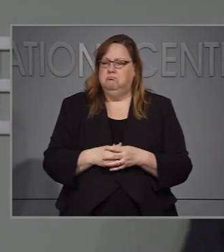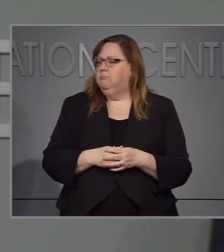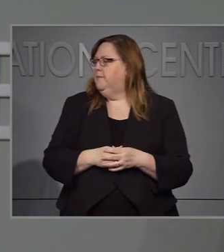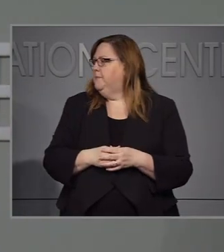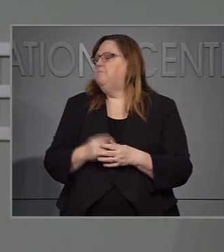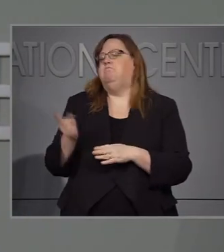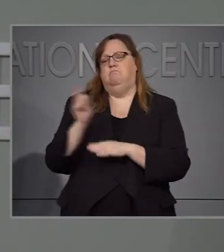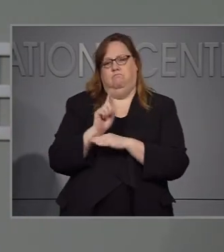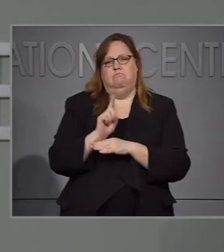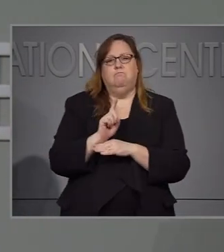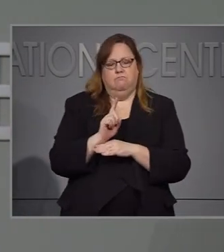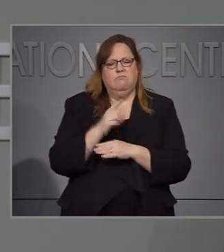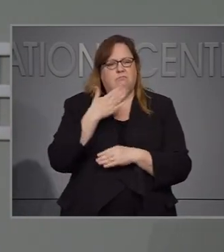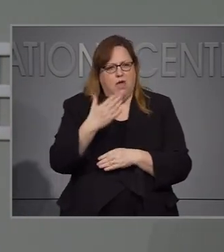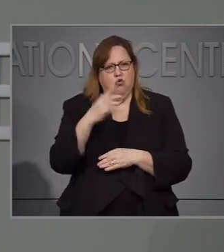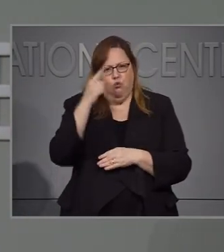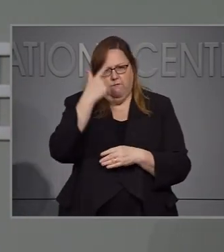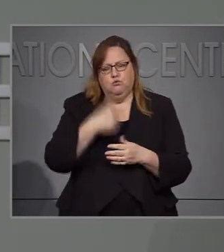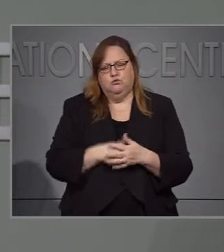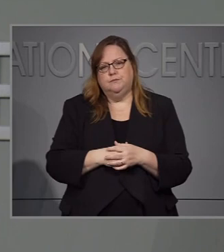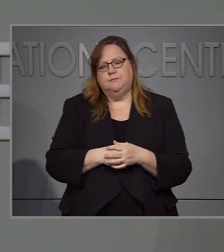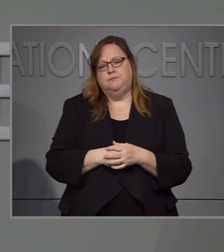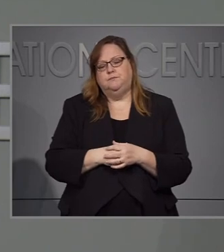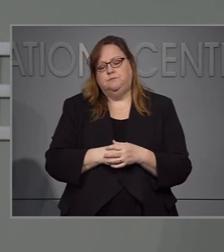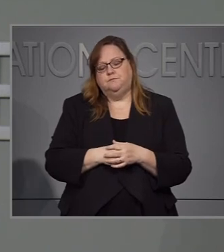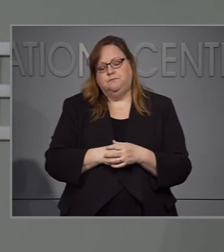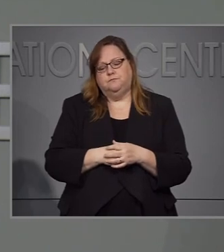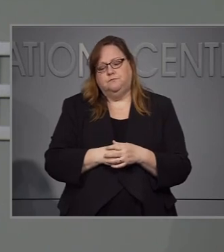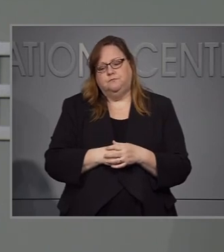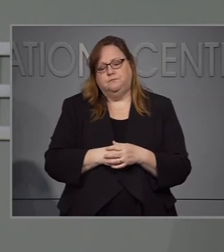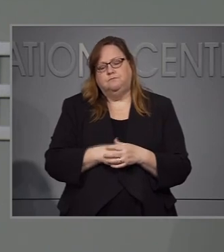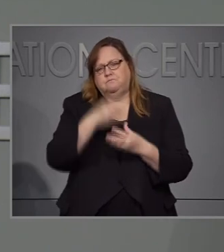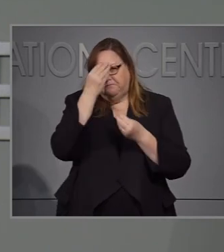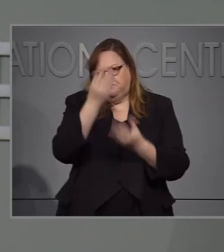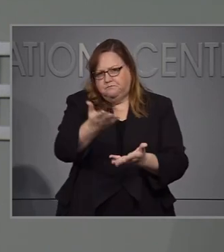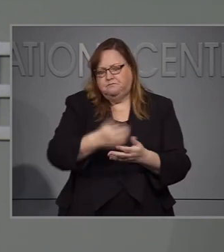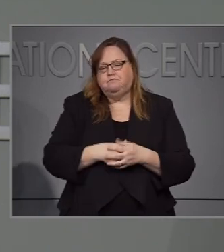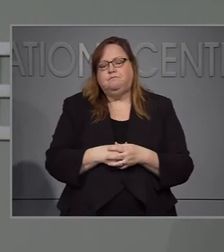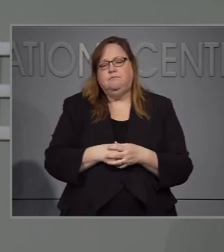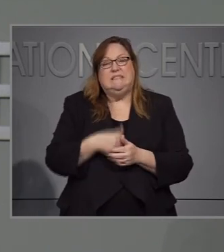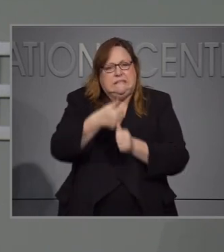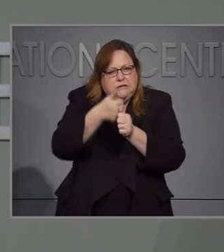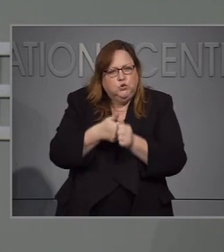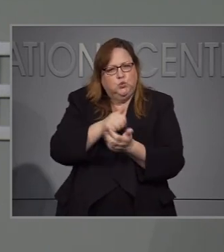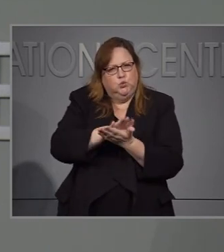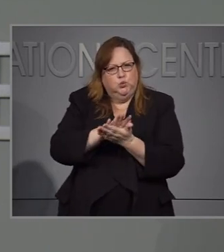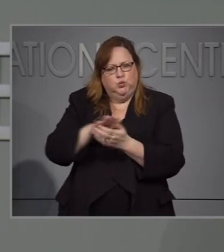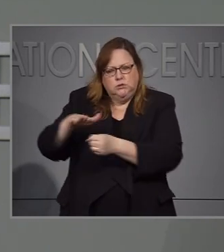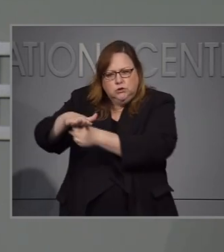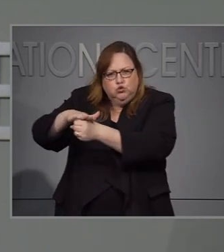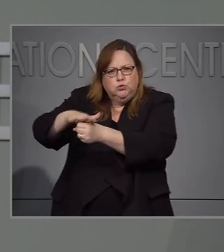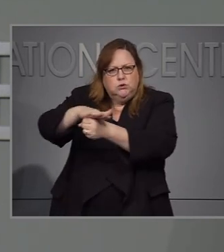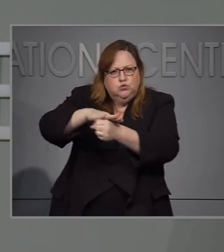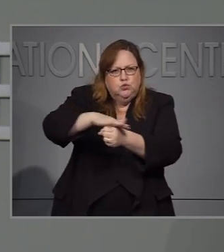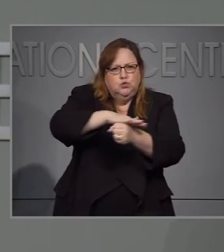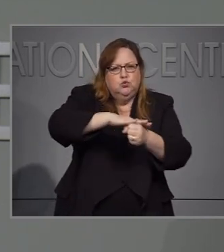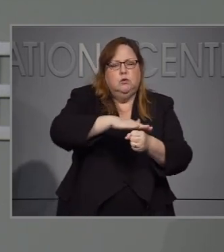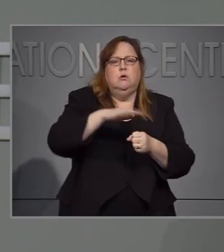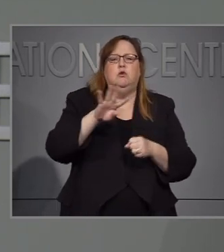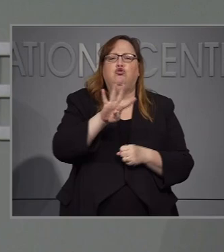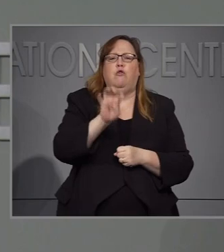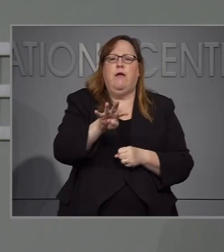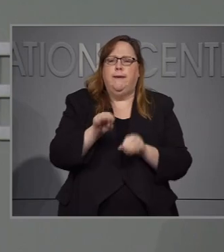Thank you, Governor. Each school district is conducting surveys and interviews and conversations with their